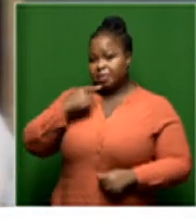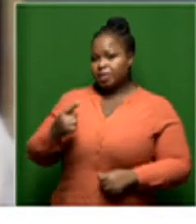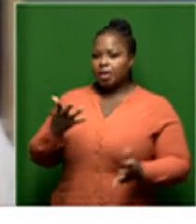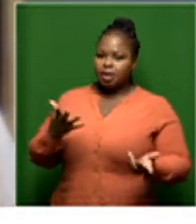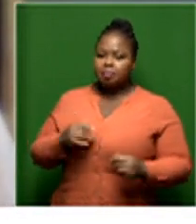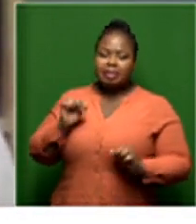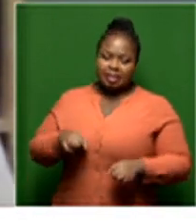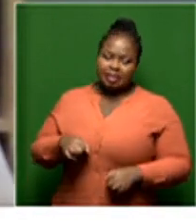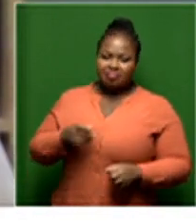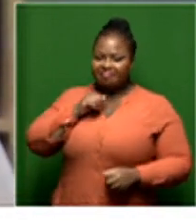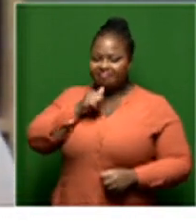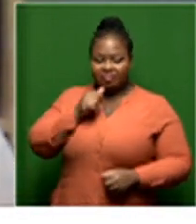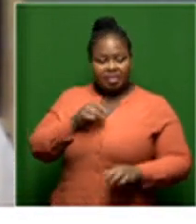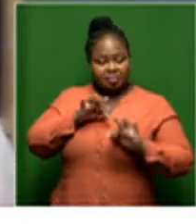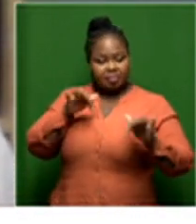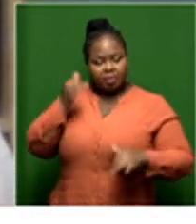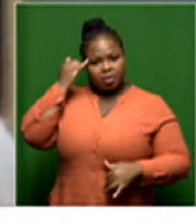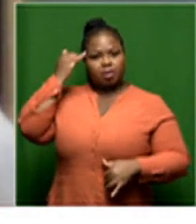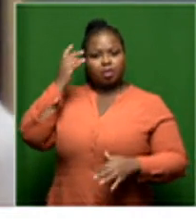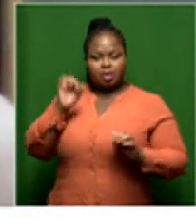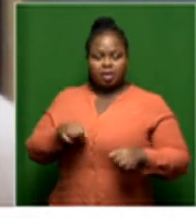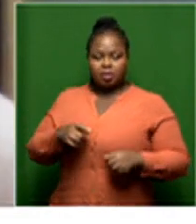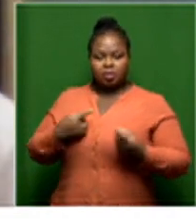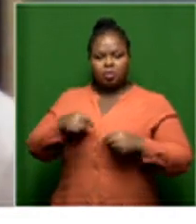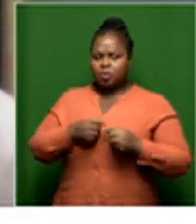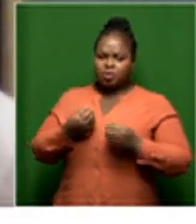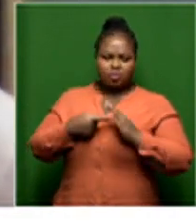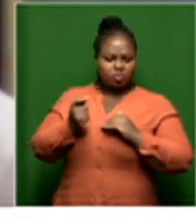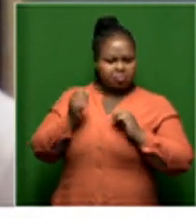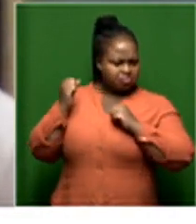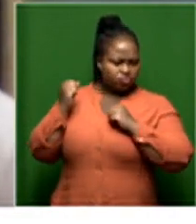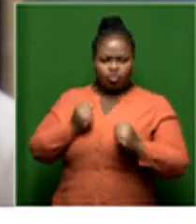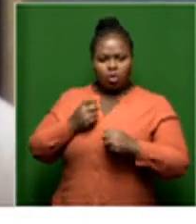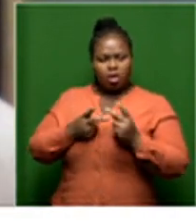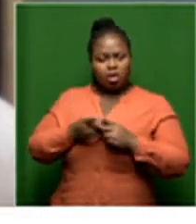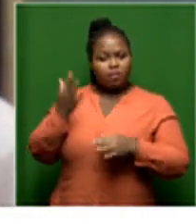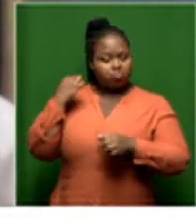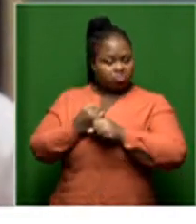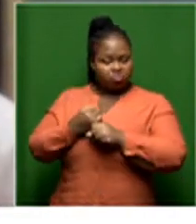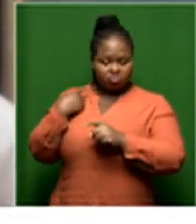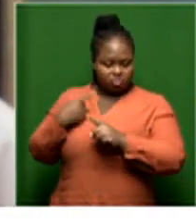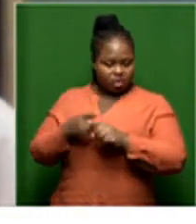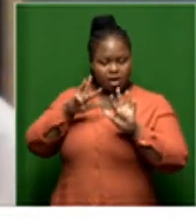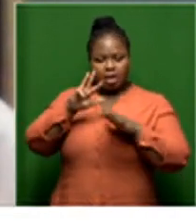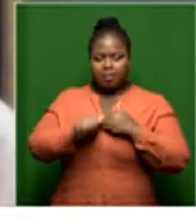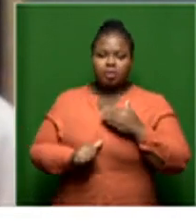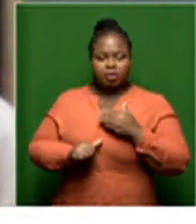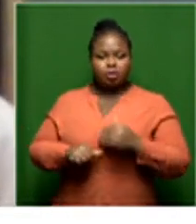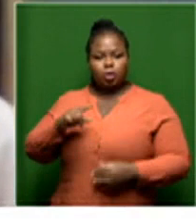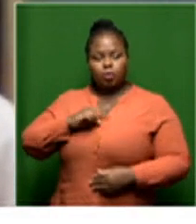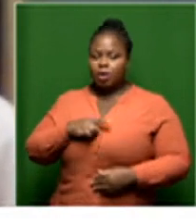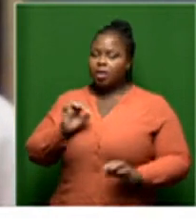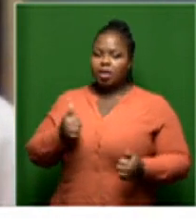maybe despite what people would imagine, the art market has been enormously strong over the last 9 months. We've had